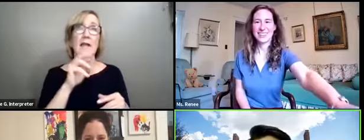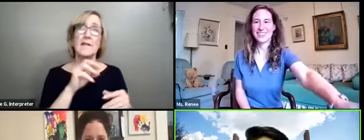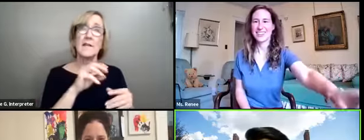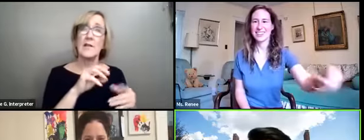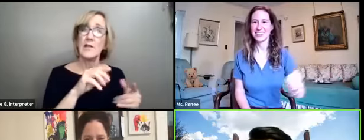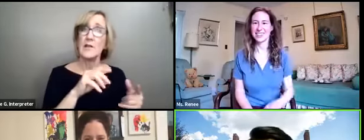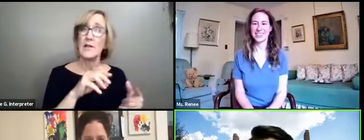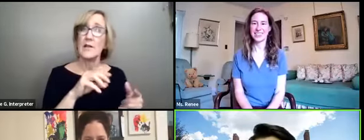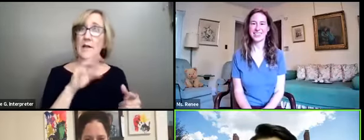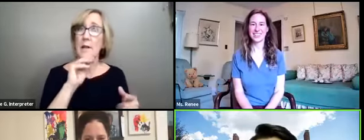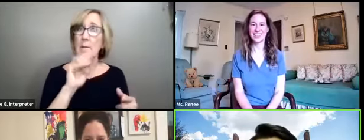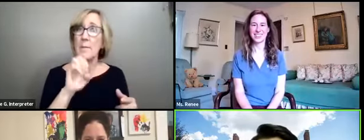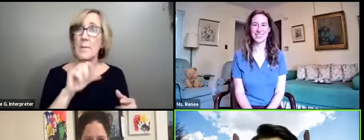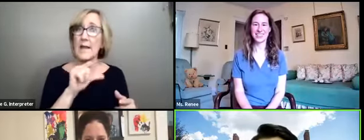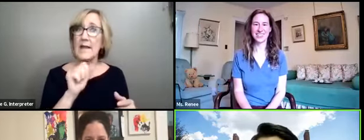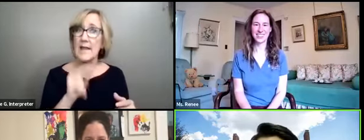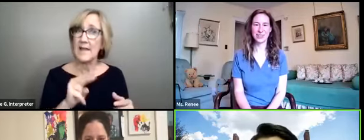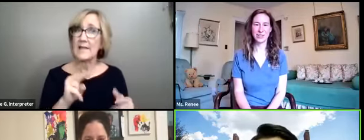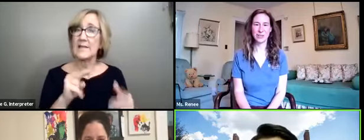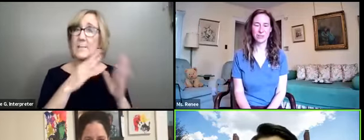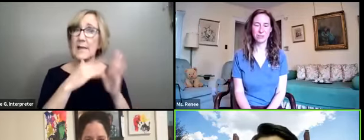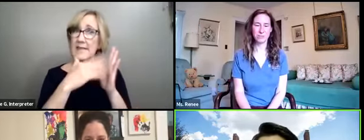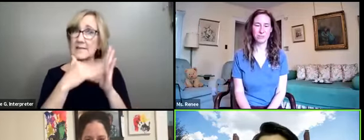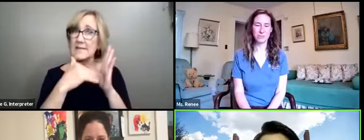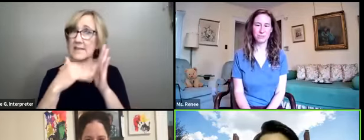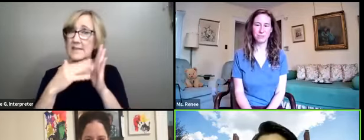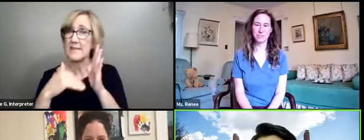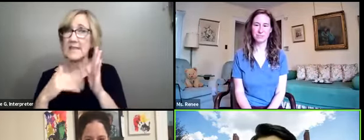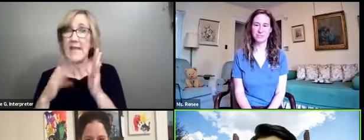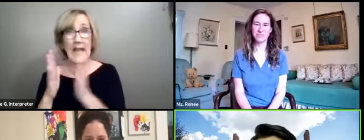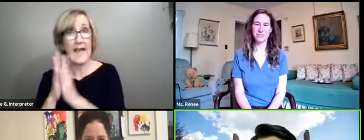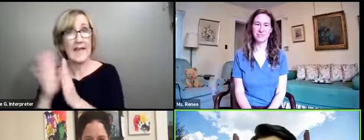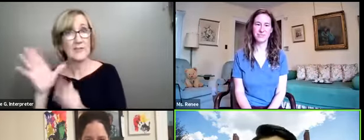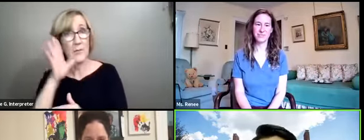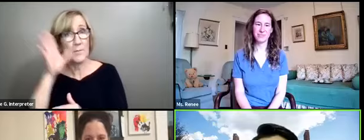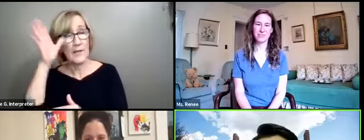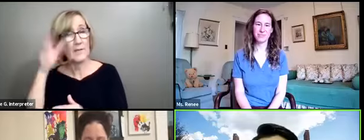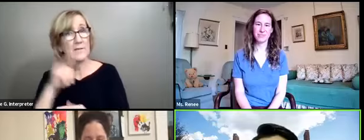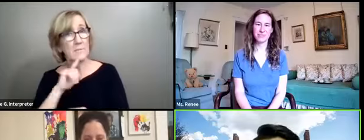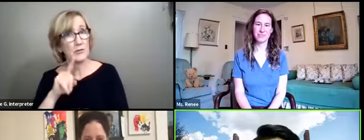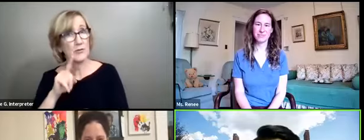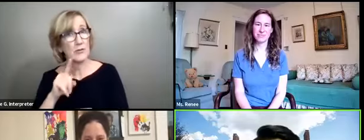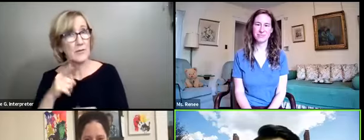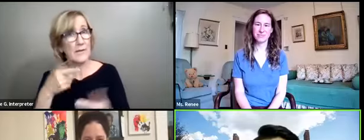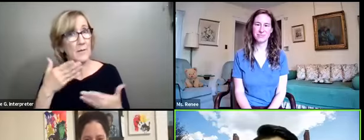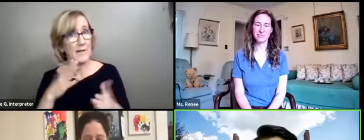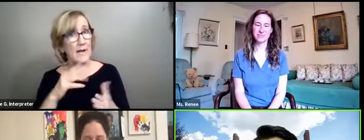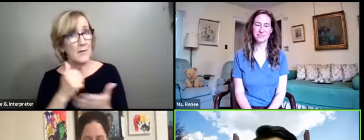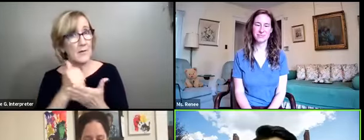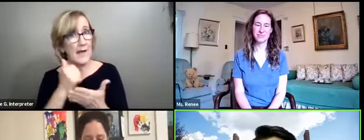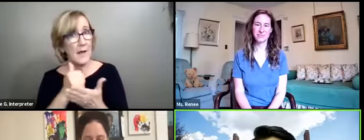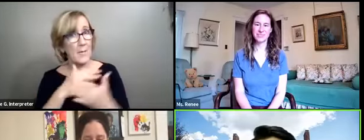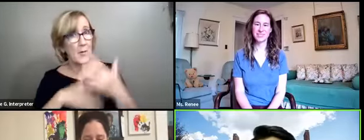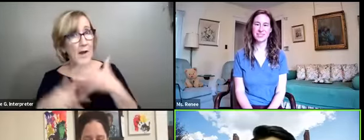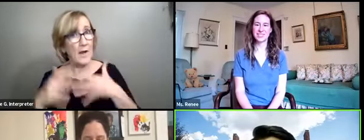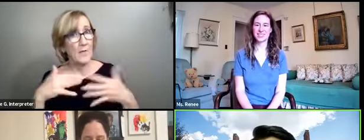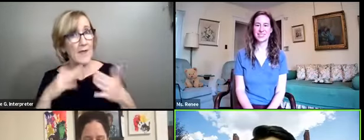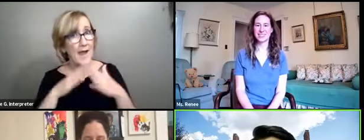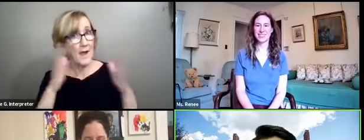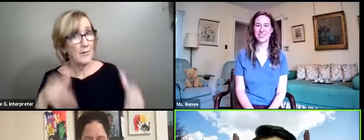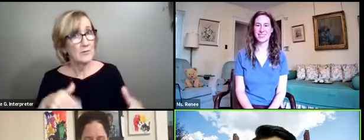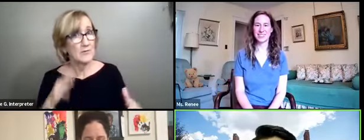again, ask your parents, but more than likely they would love for you to help out around the house in any way that you possibly